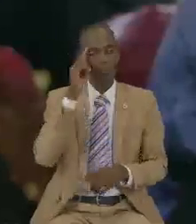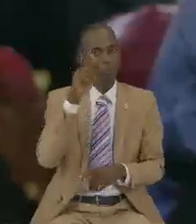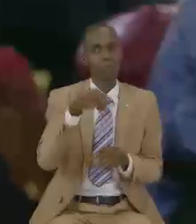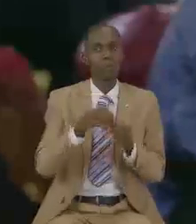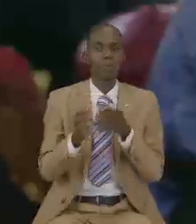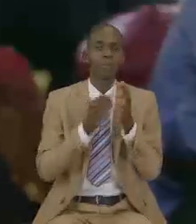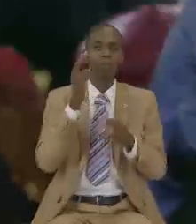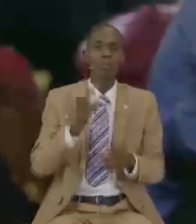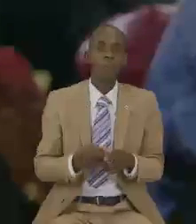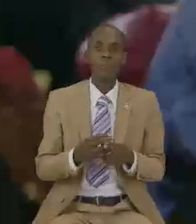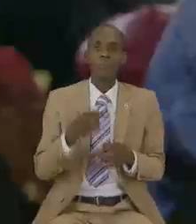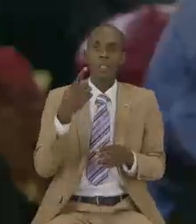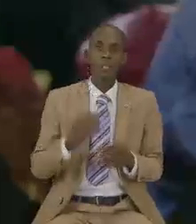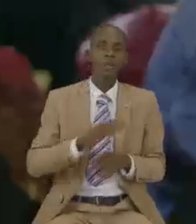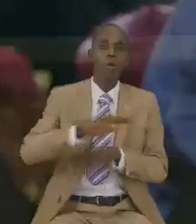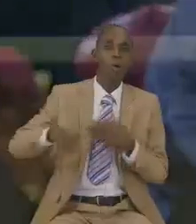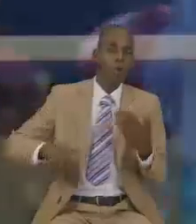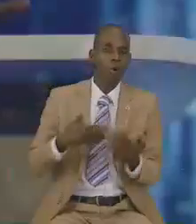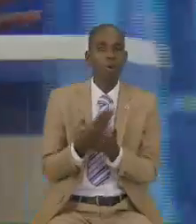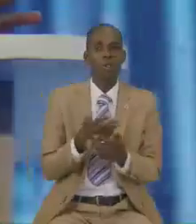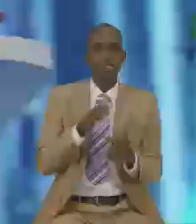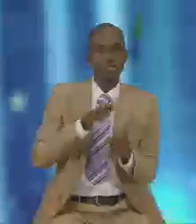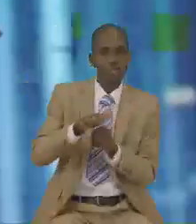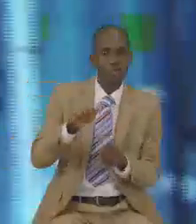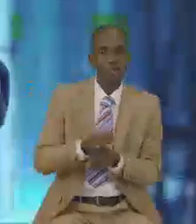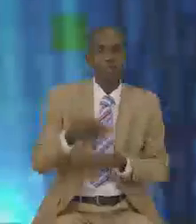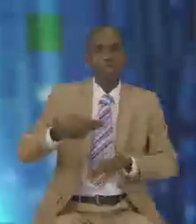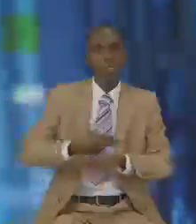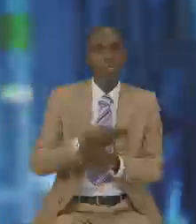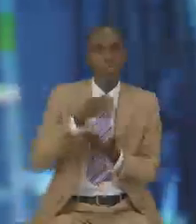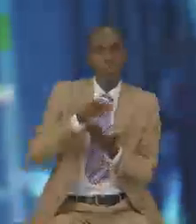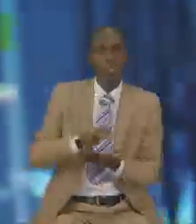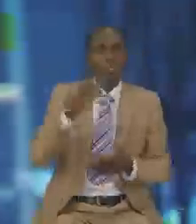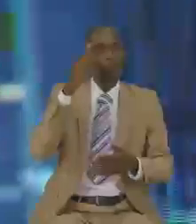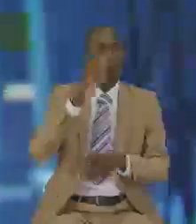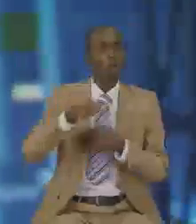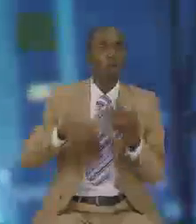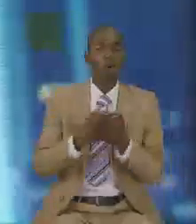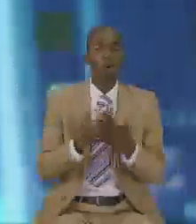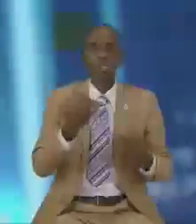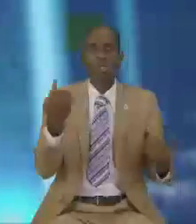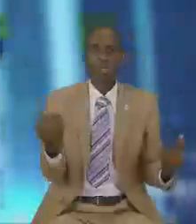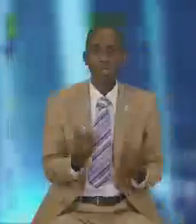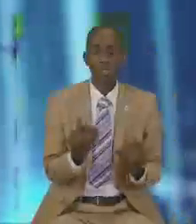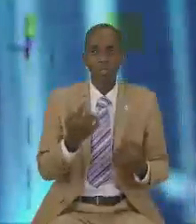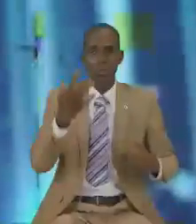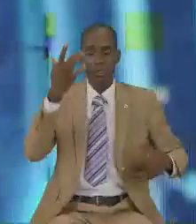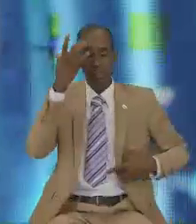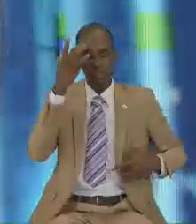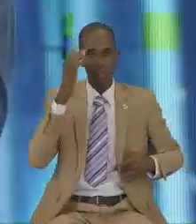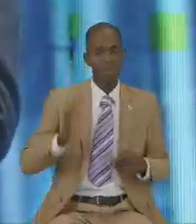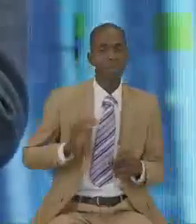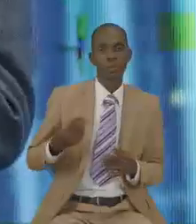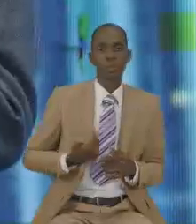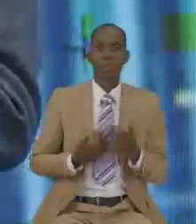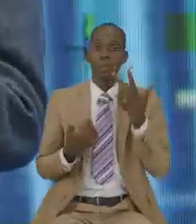The all-sufficient lamb for all sin-sick souls. Three things we're looking at.